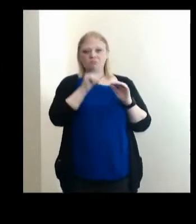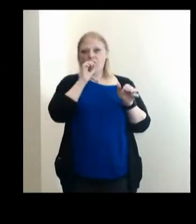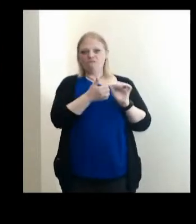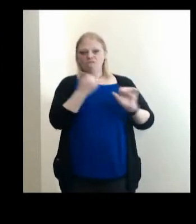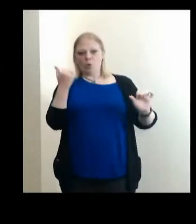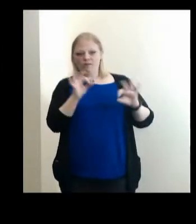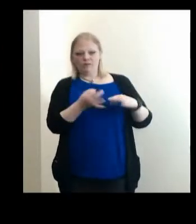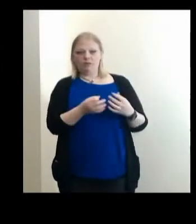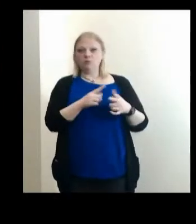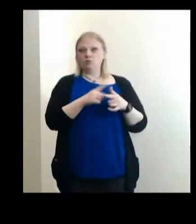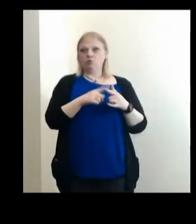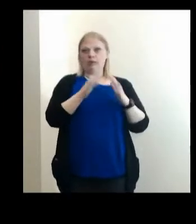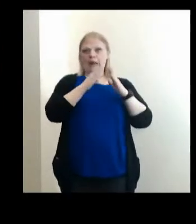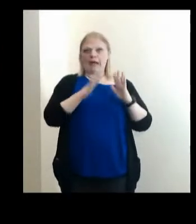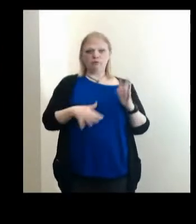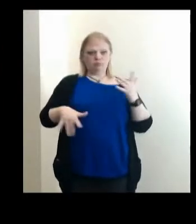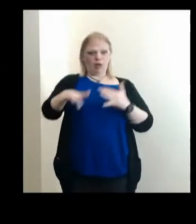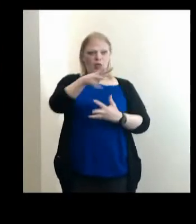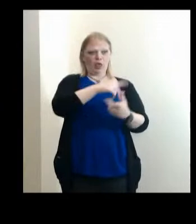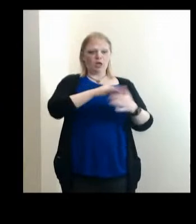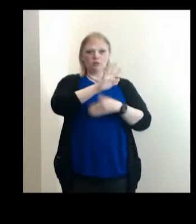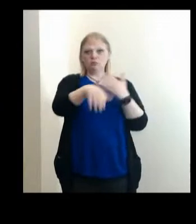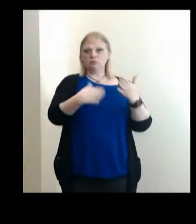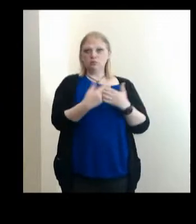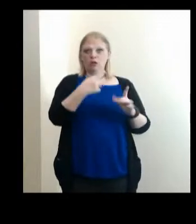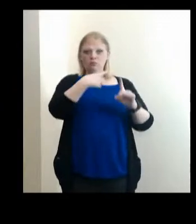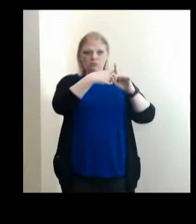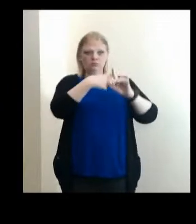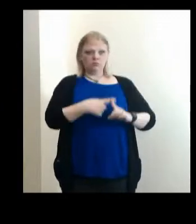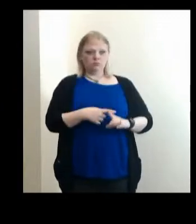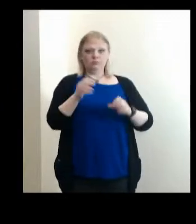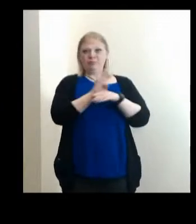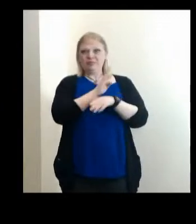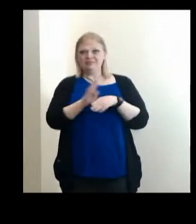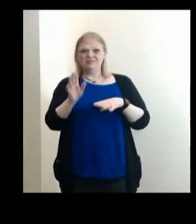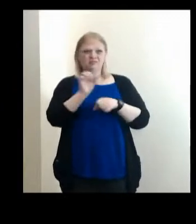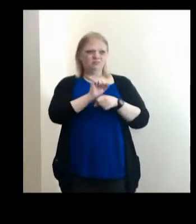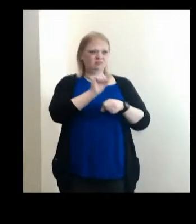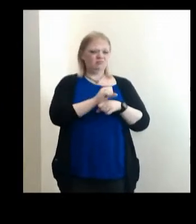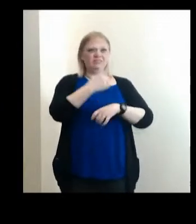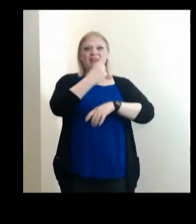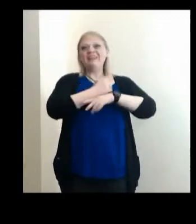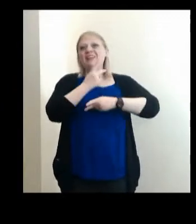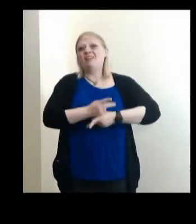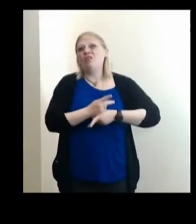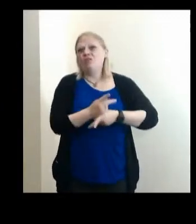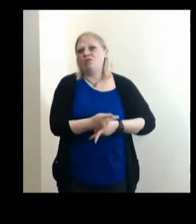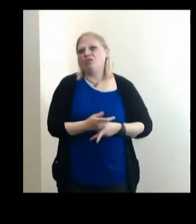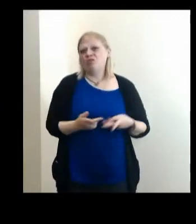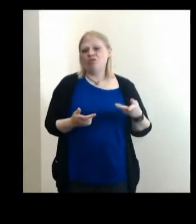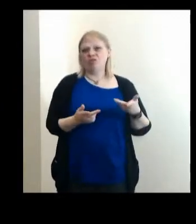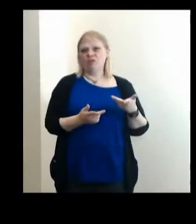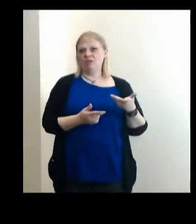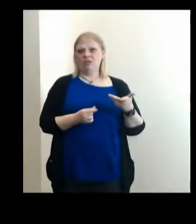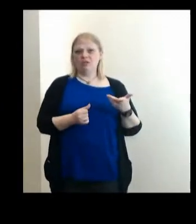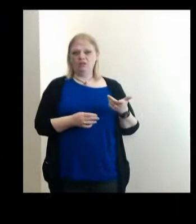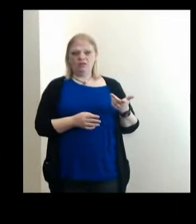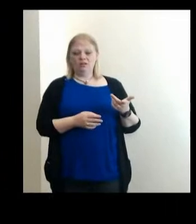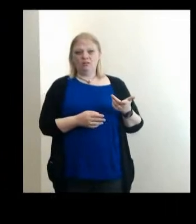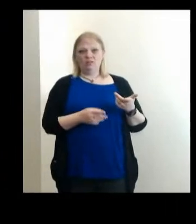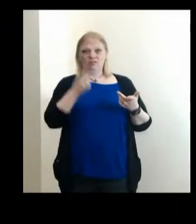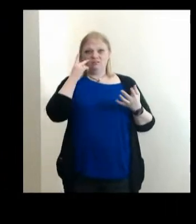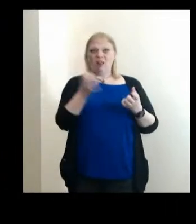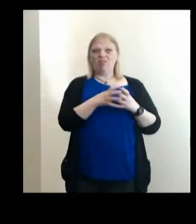so there's spread within households. We know there's spread within businesses. We see there's spread within daycare centers. We've seen a